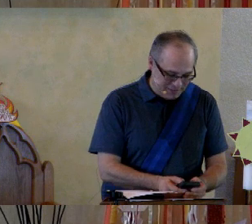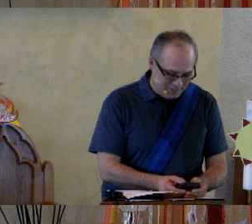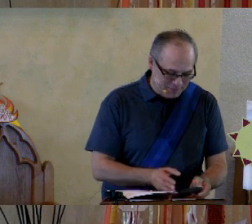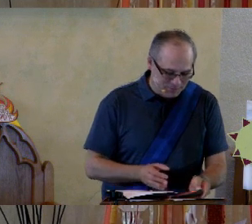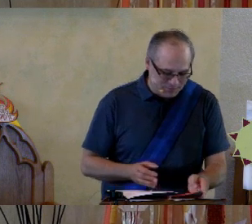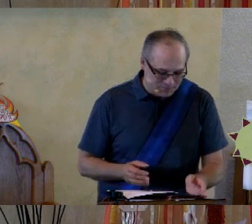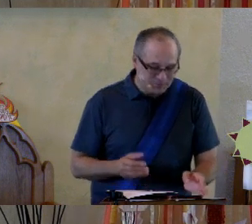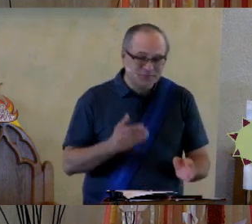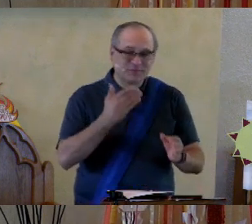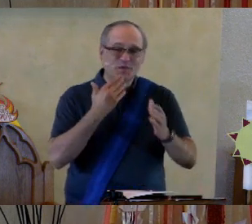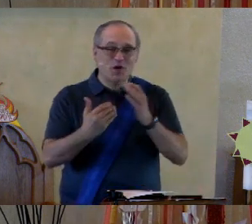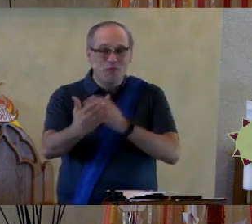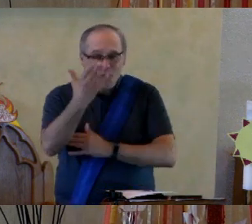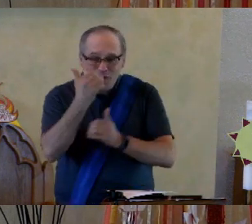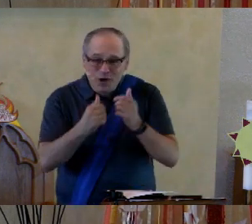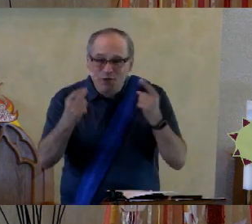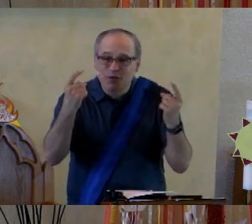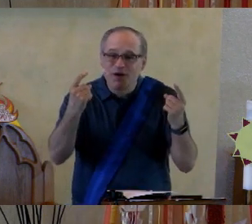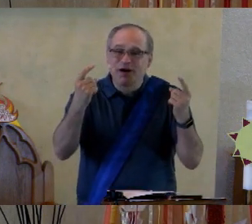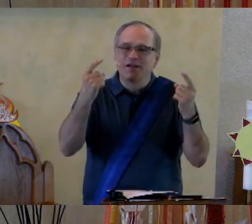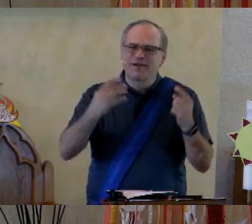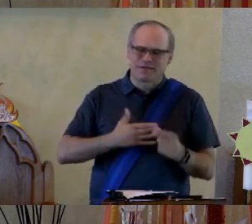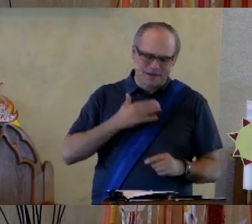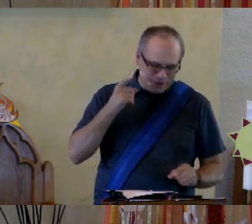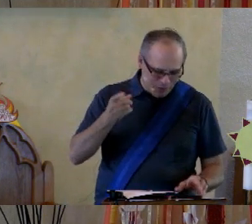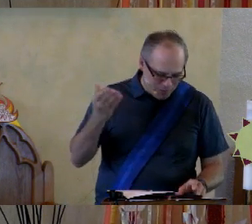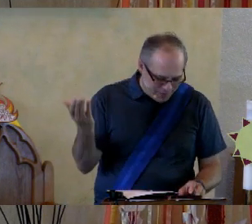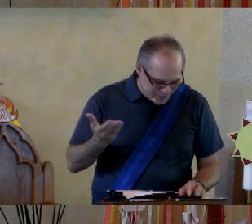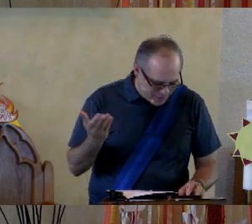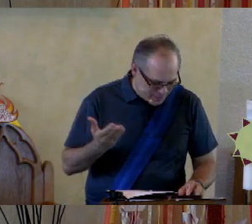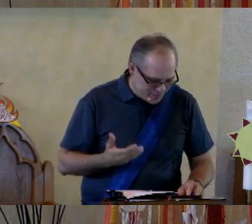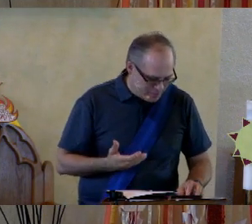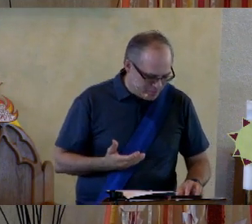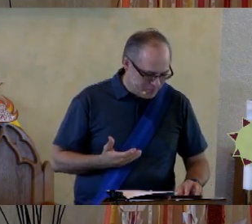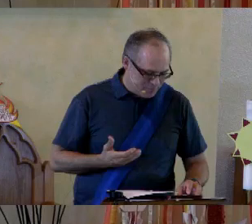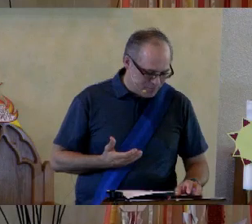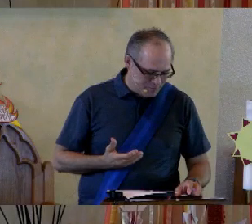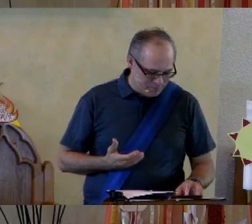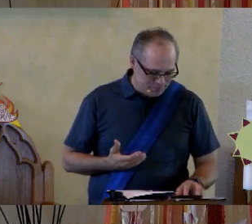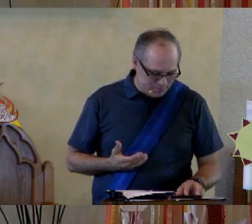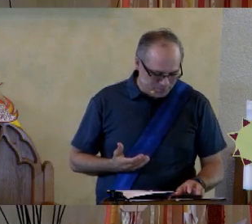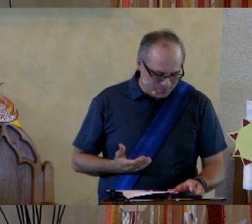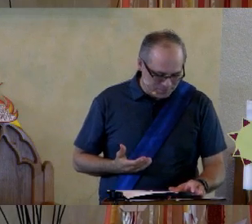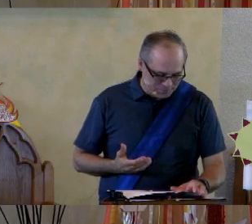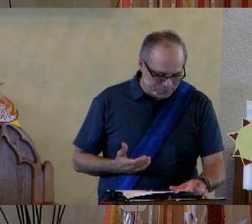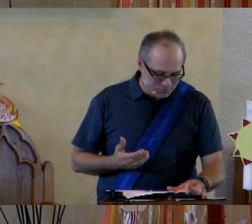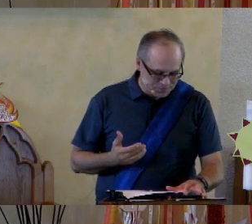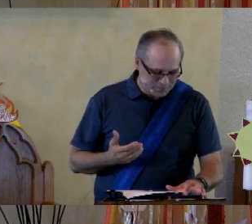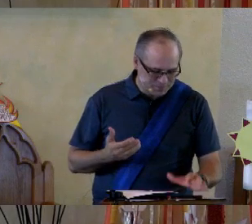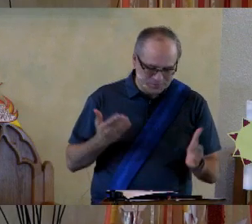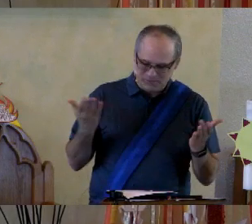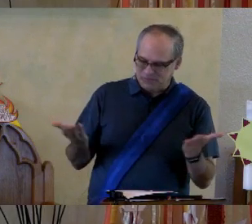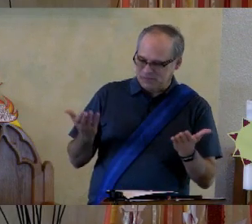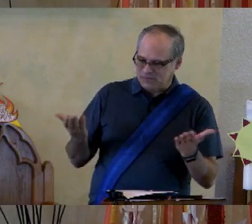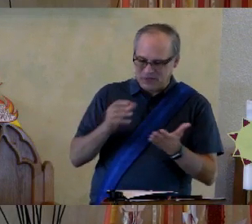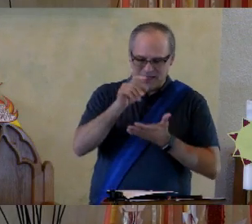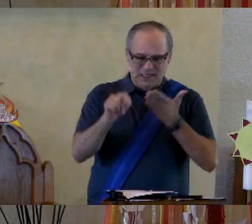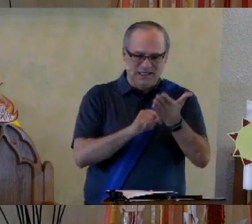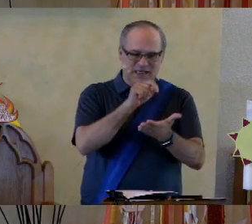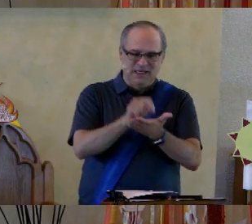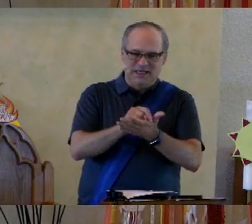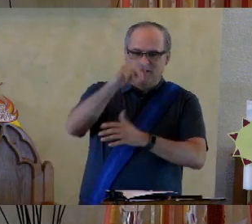Good morning, everyone. We're glad you're here for worship in this season after Pentecost.